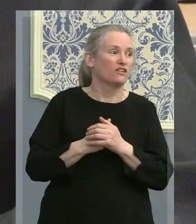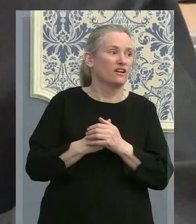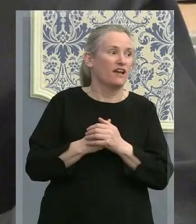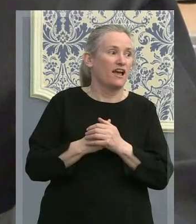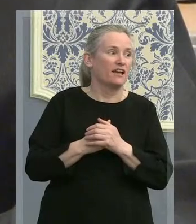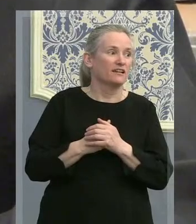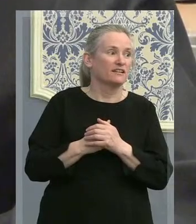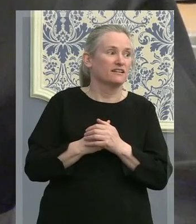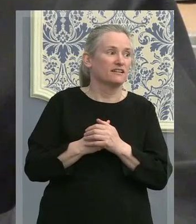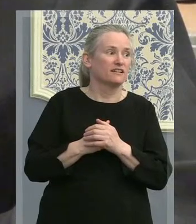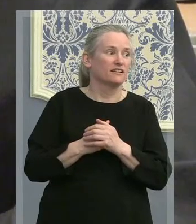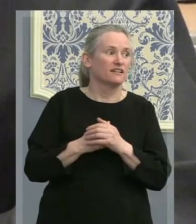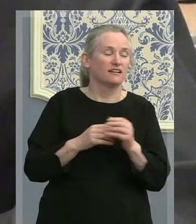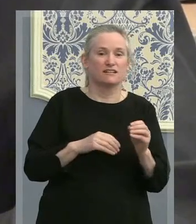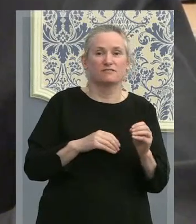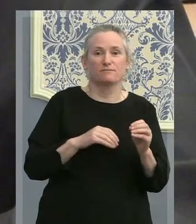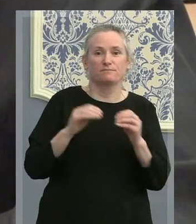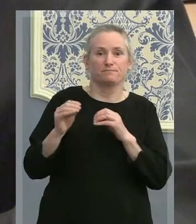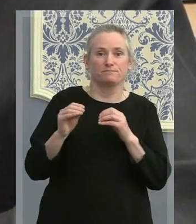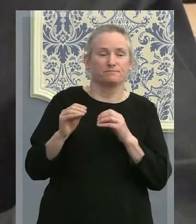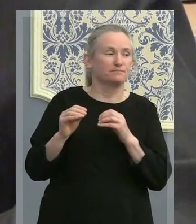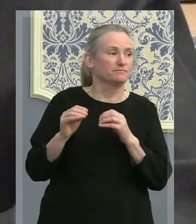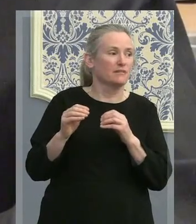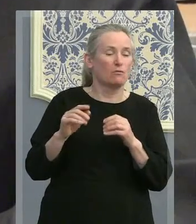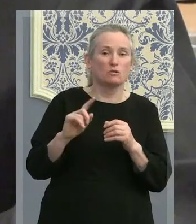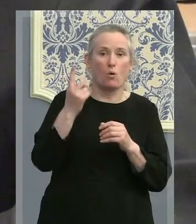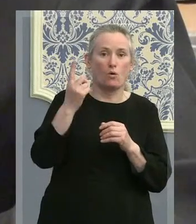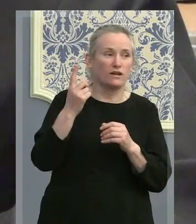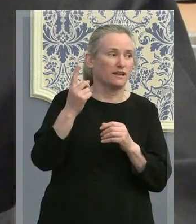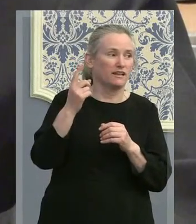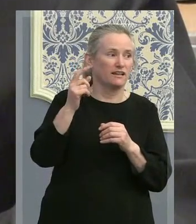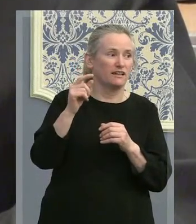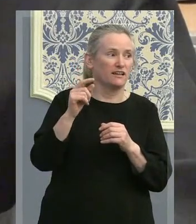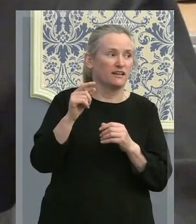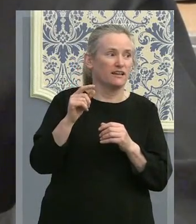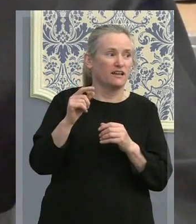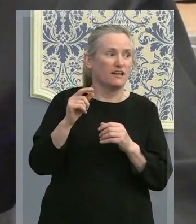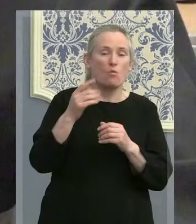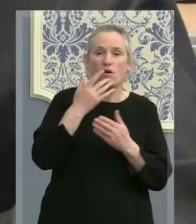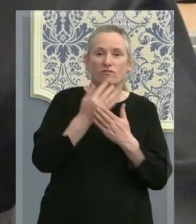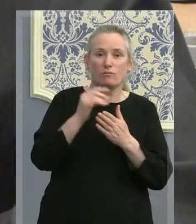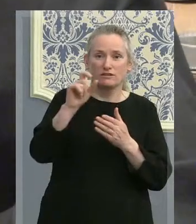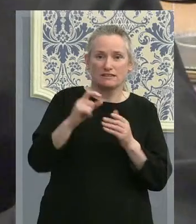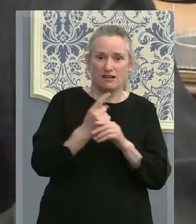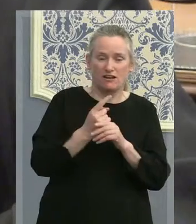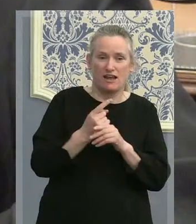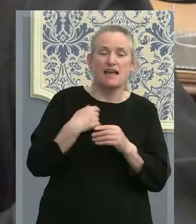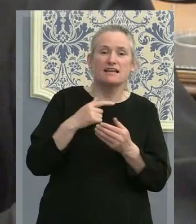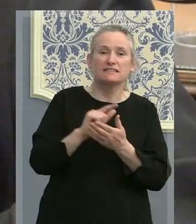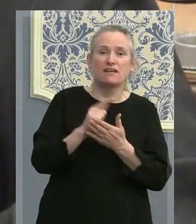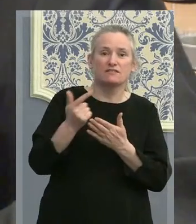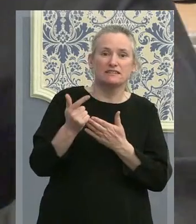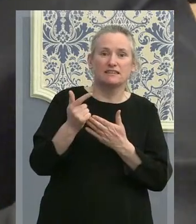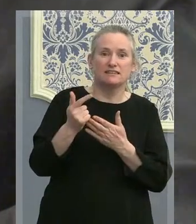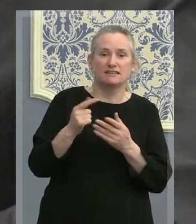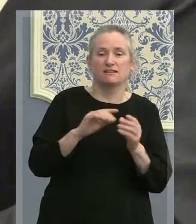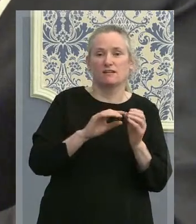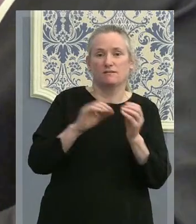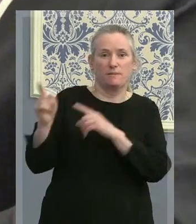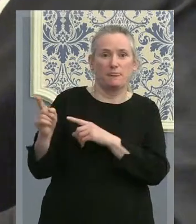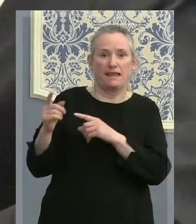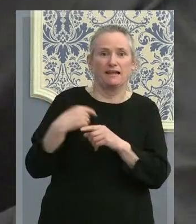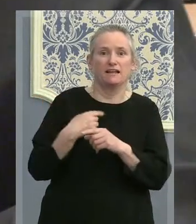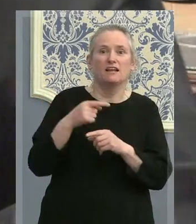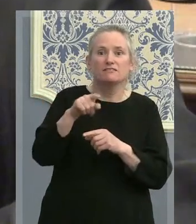Marine as a young cadet officer. And I was the only Irish person there. And at 17 and alone again, there you